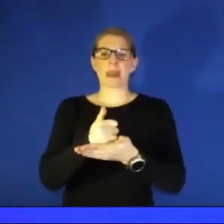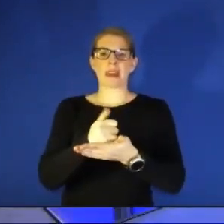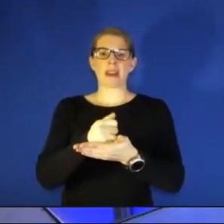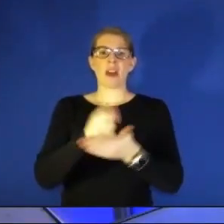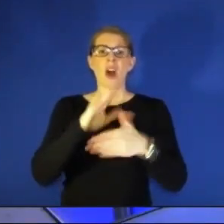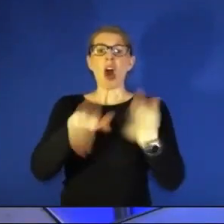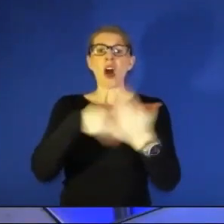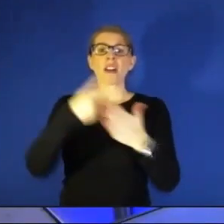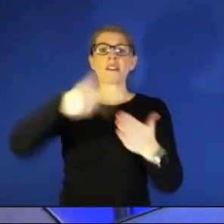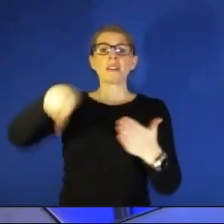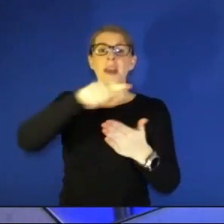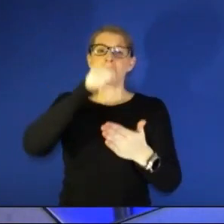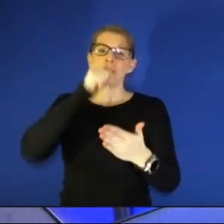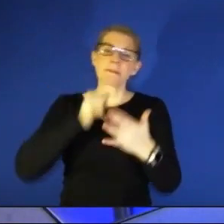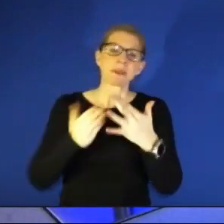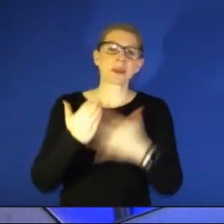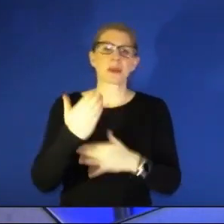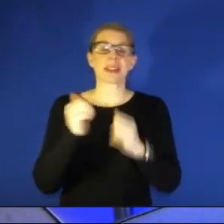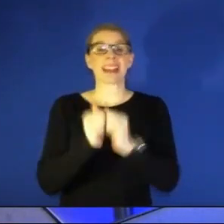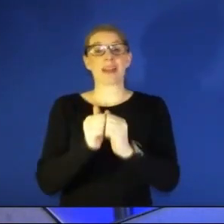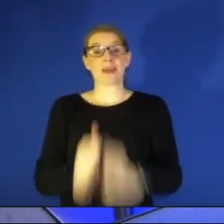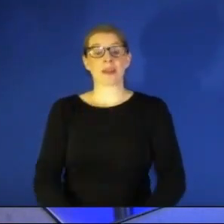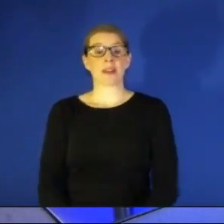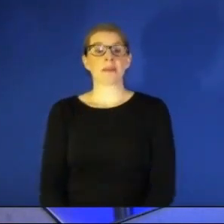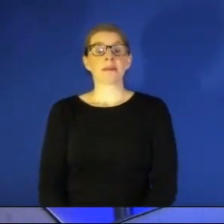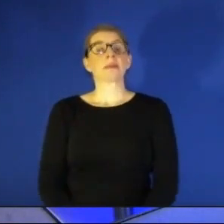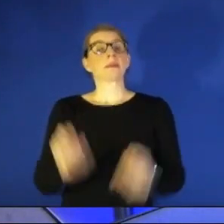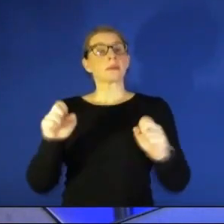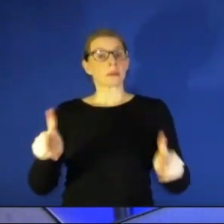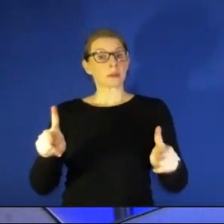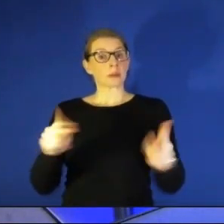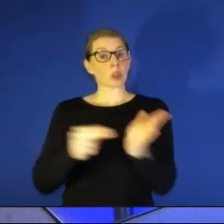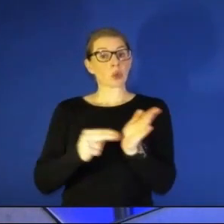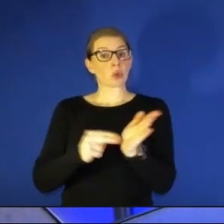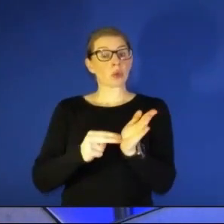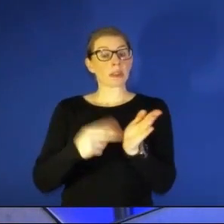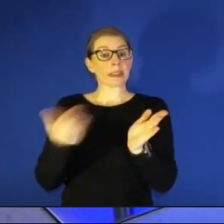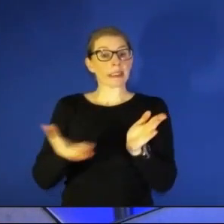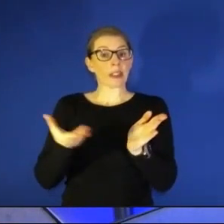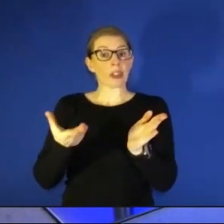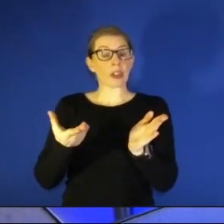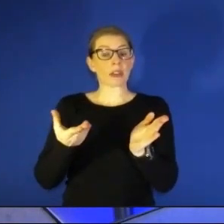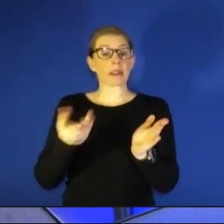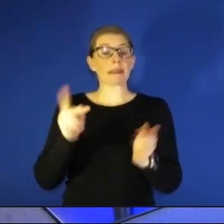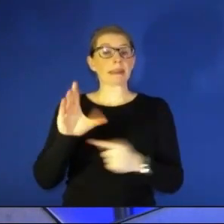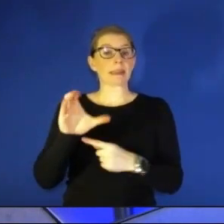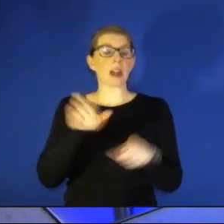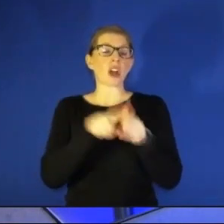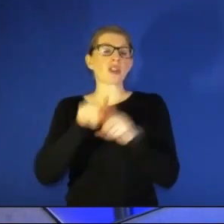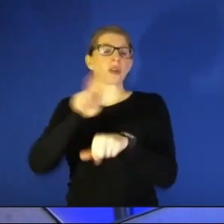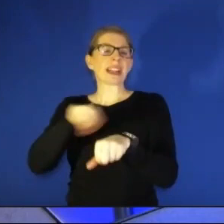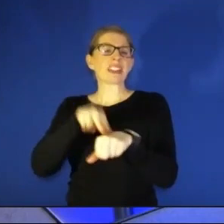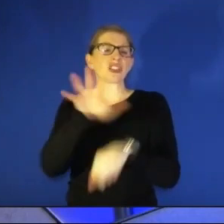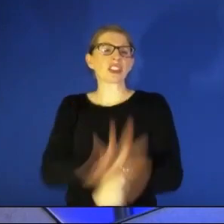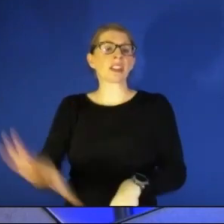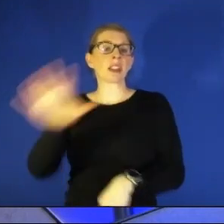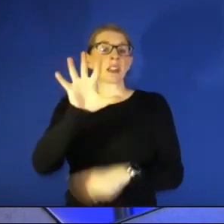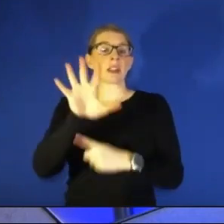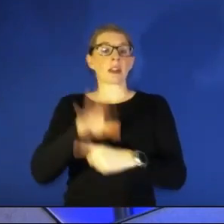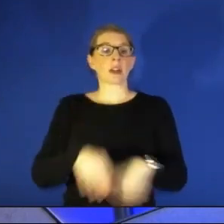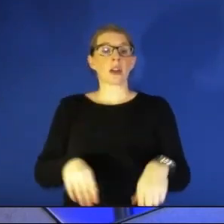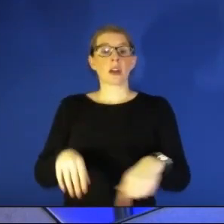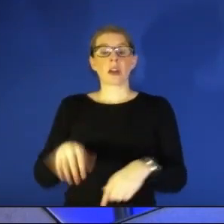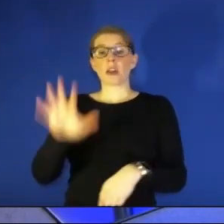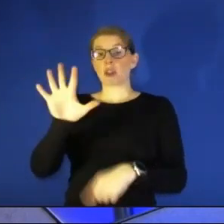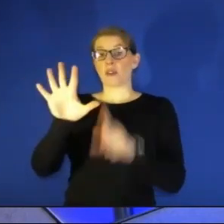I want to talk about these opportunities that we're seeing in nursing here and really nationwide. It was mentioned at the top of the show, 1 in 5 nurses are